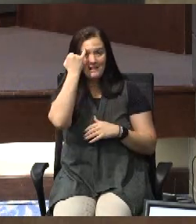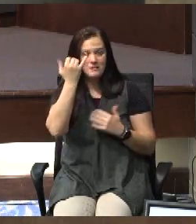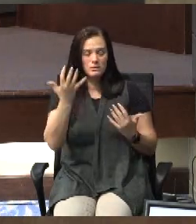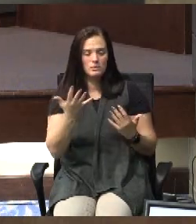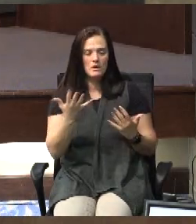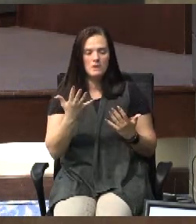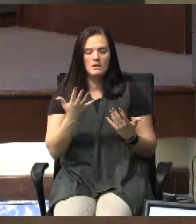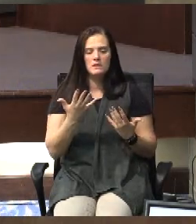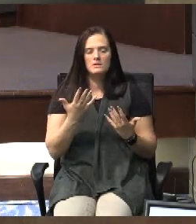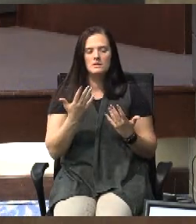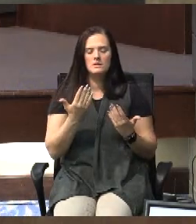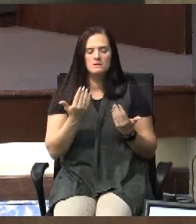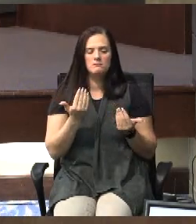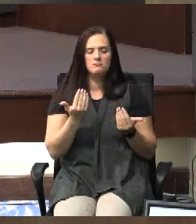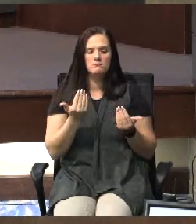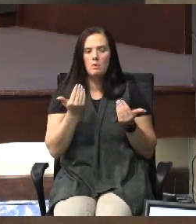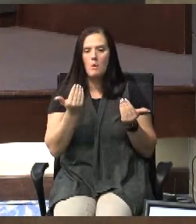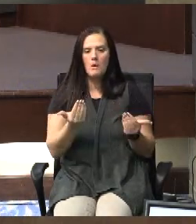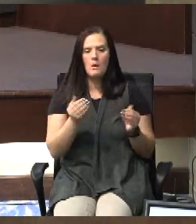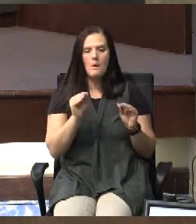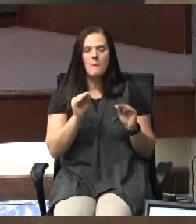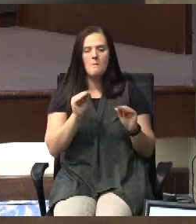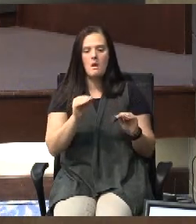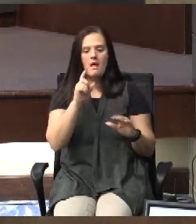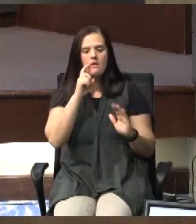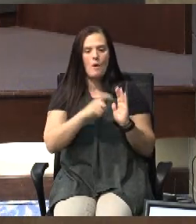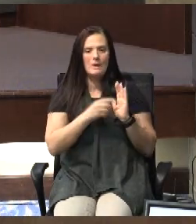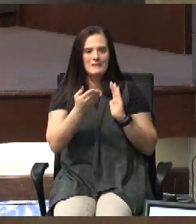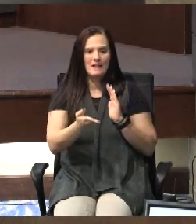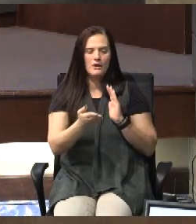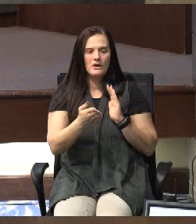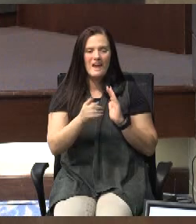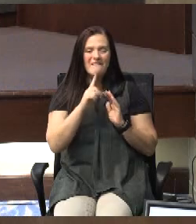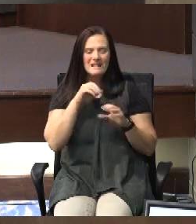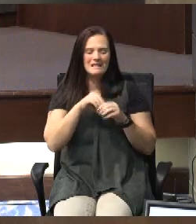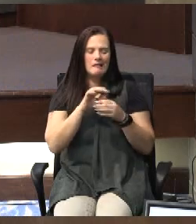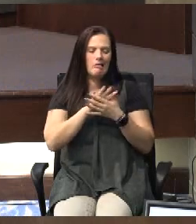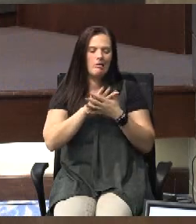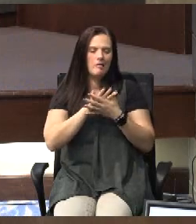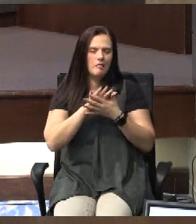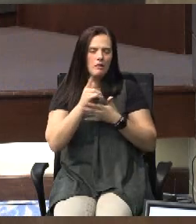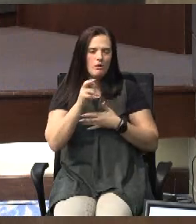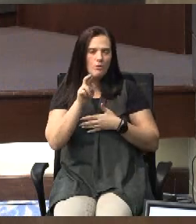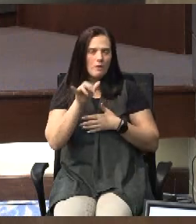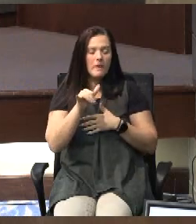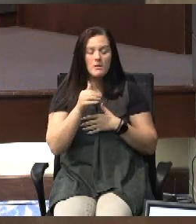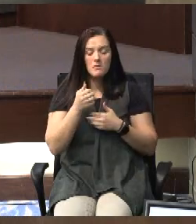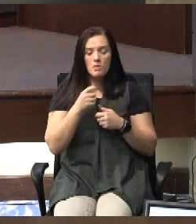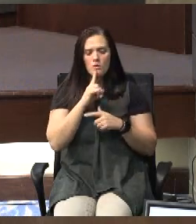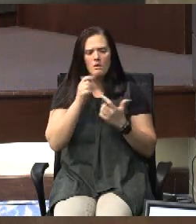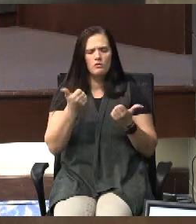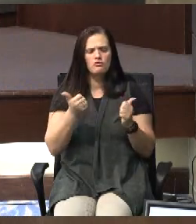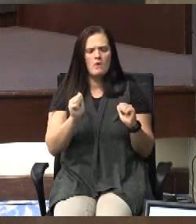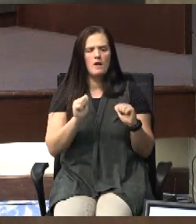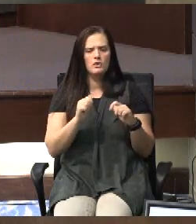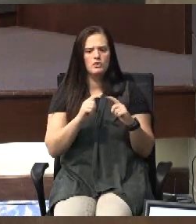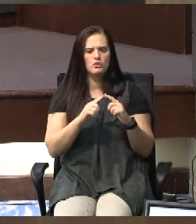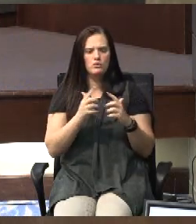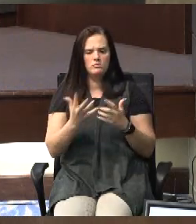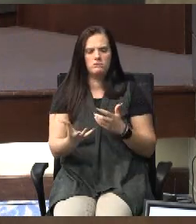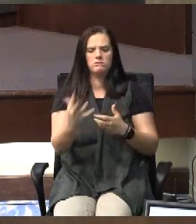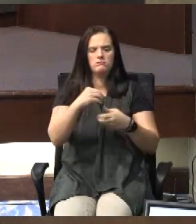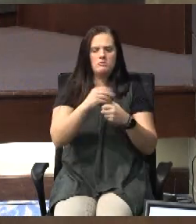err on the side of go ahead and let's put a notice there if there is in the gray, to really try to bring people into